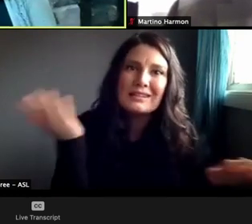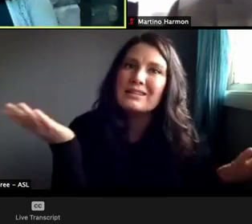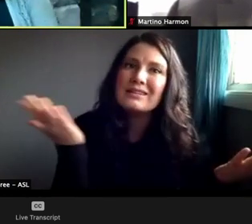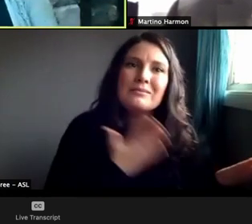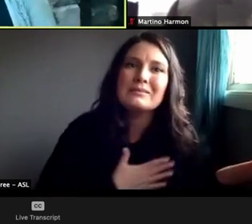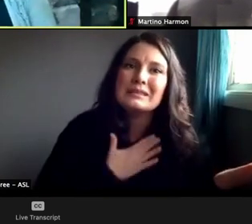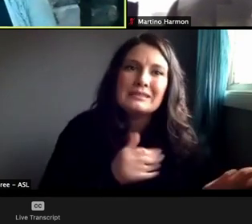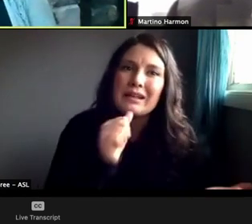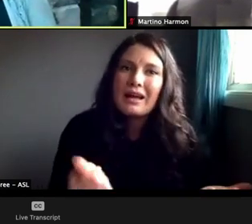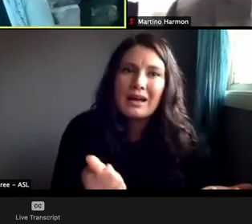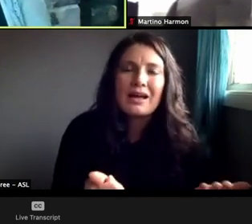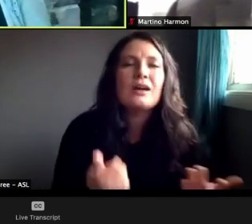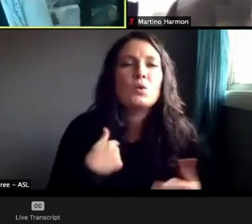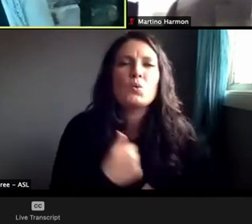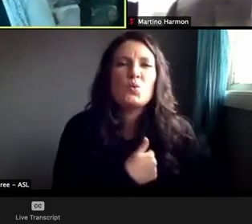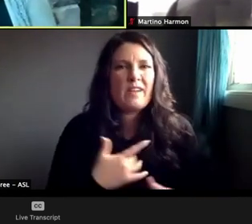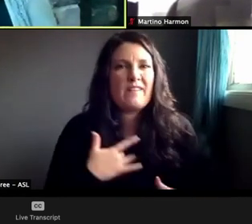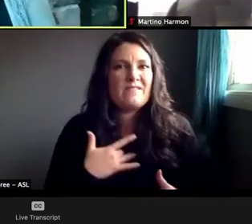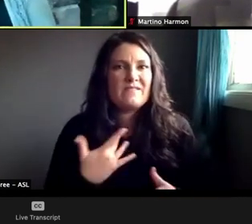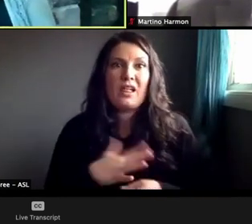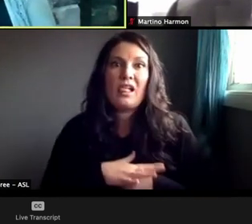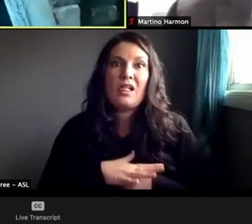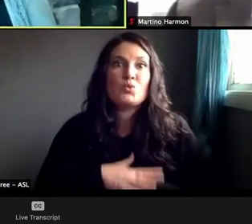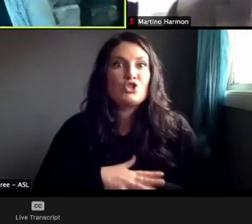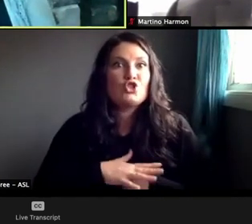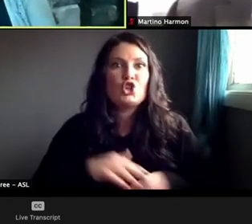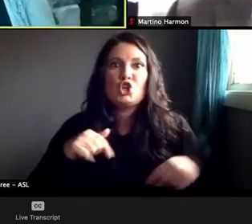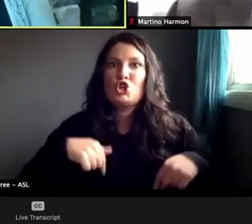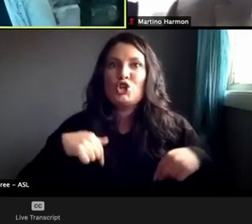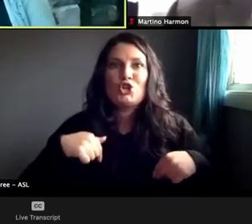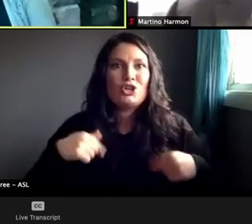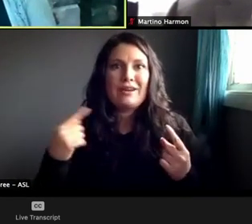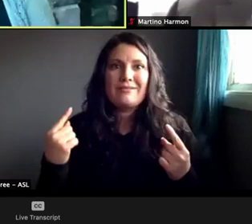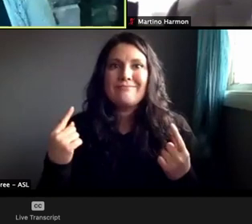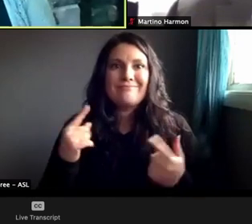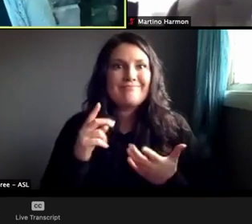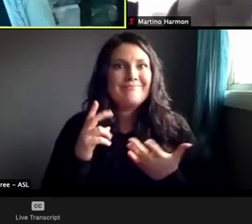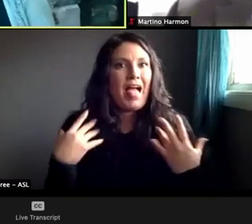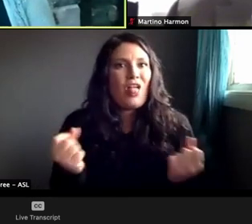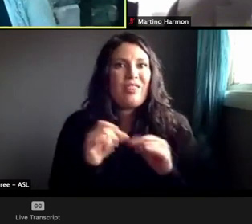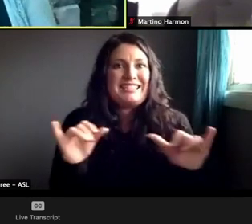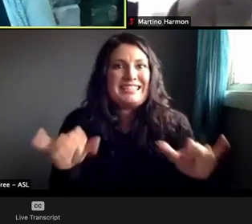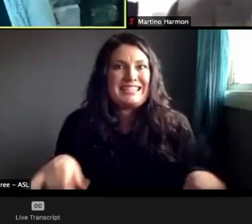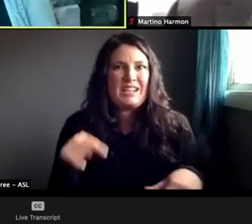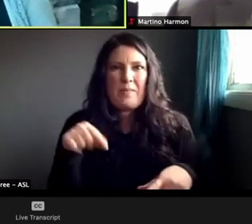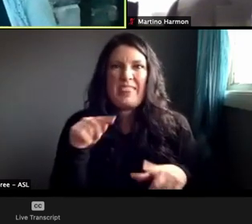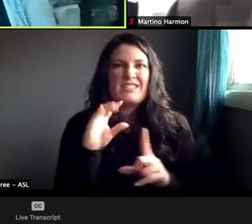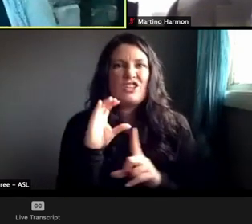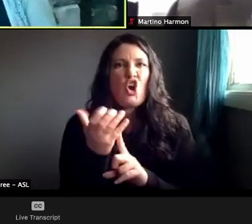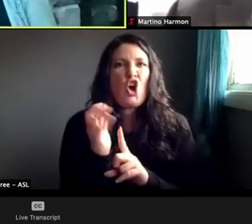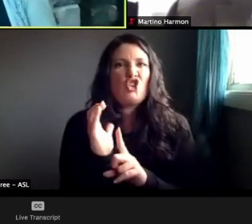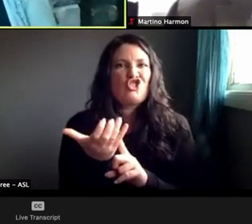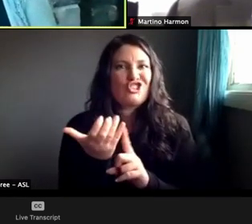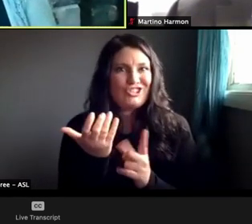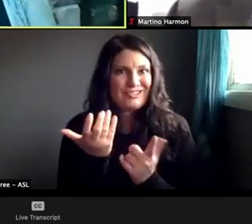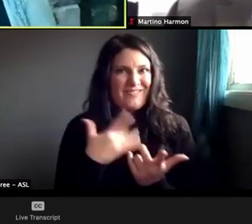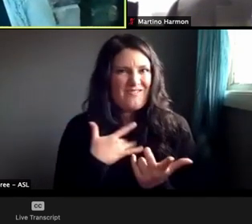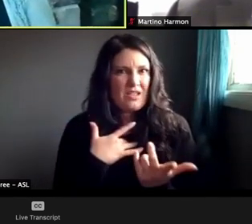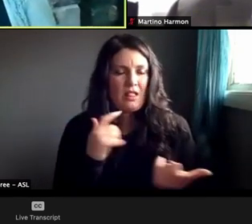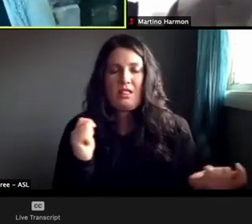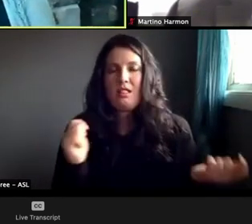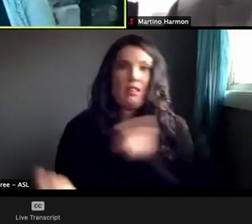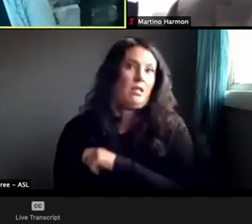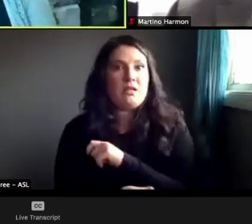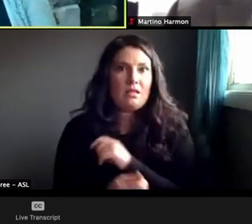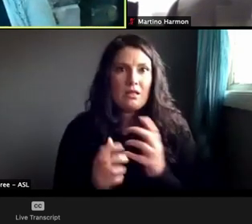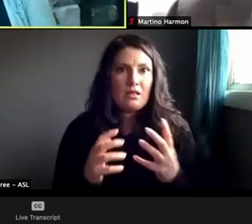place of where we feel the most pressure to come to work. This has been a culture shift. Supervisors have gotten training in this